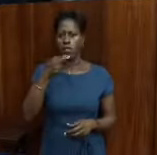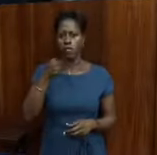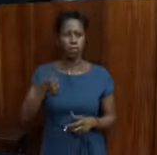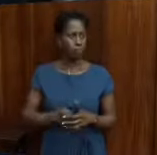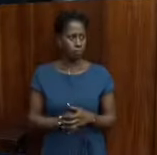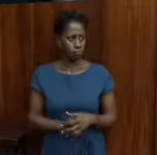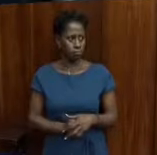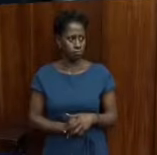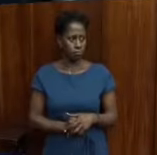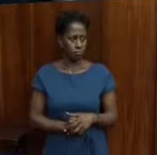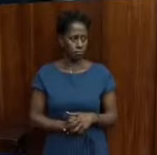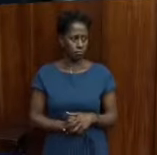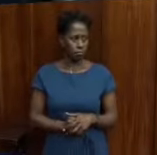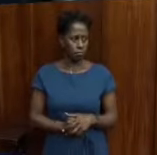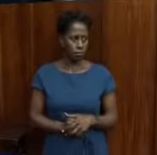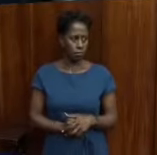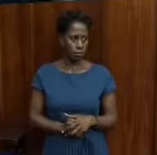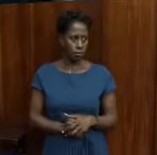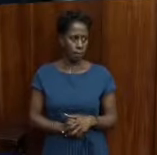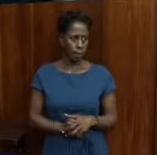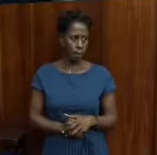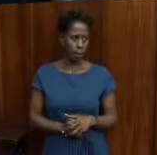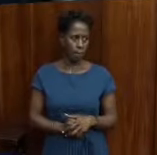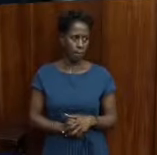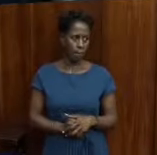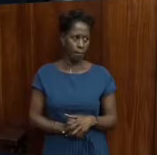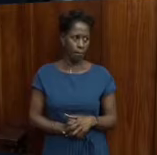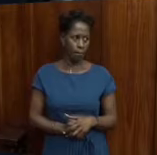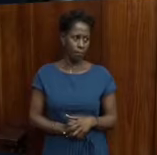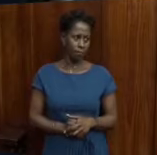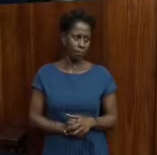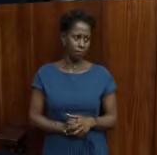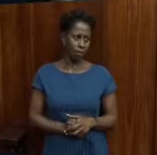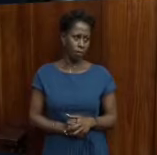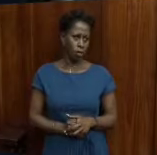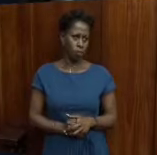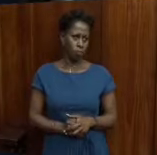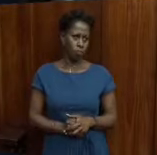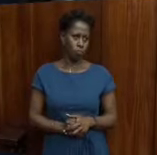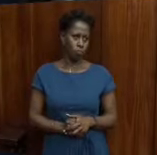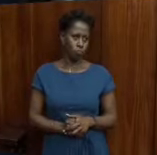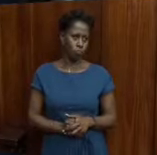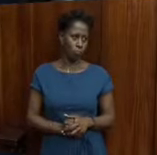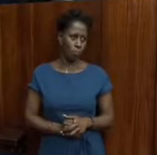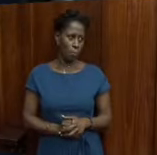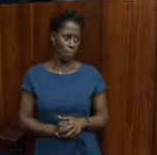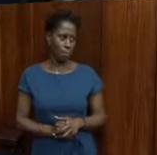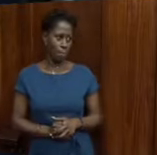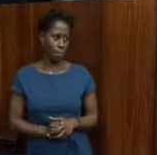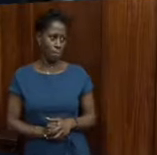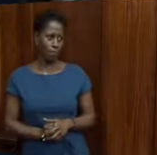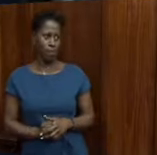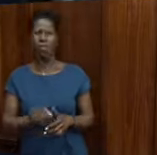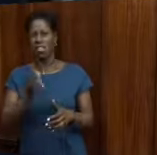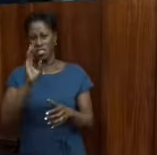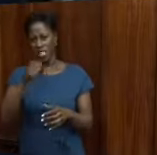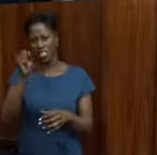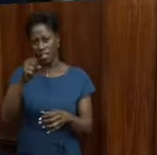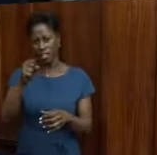To be successful, Mr. Speaker, there are certain challenges in this program that need to be overcome. For example, access to lands for